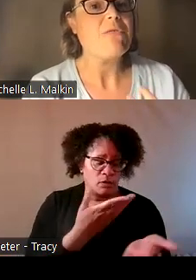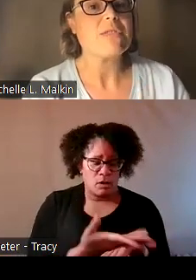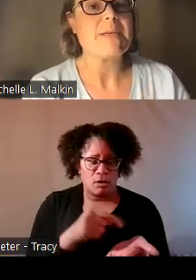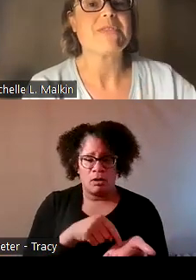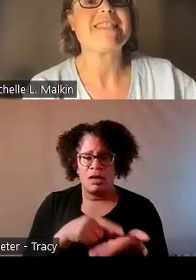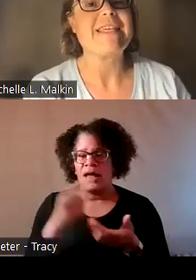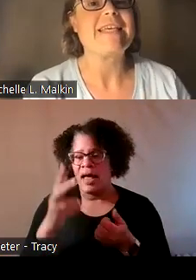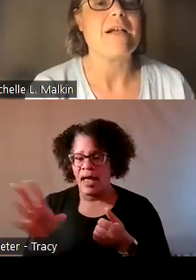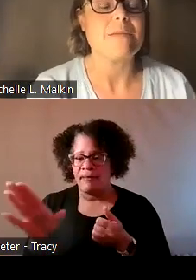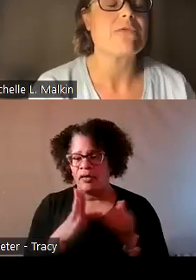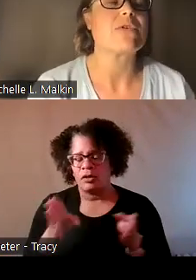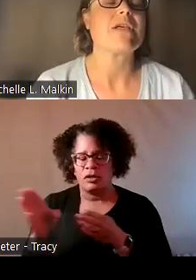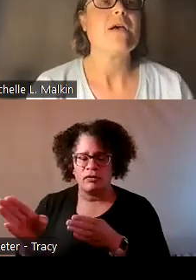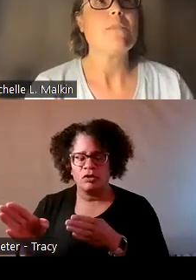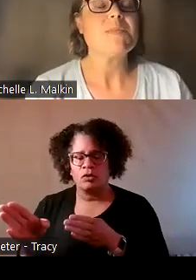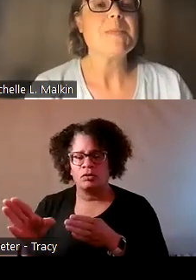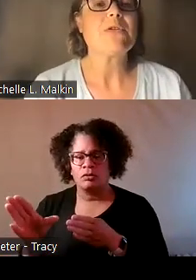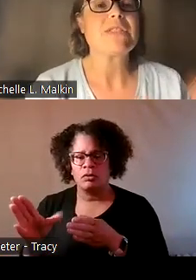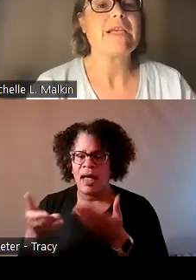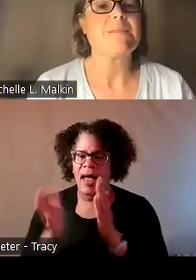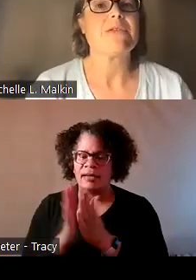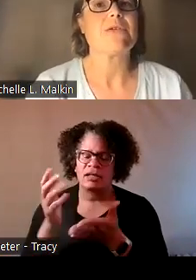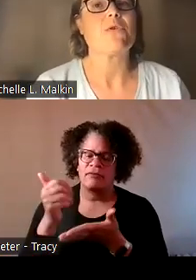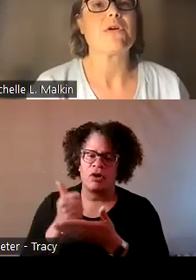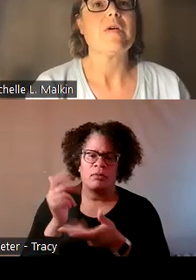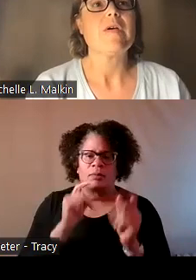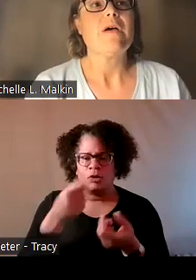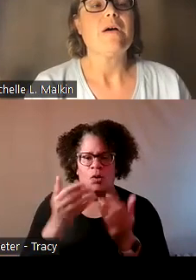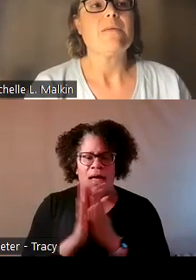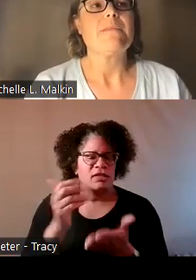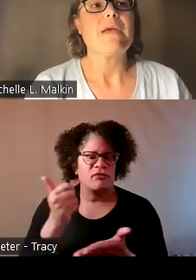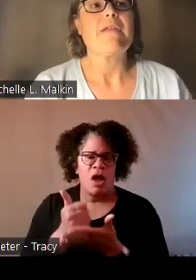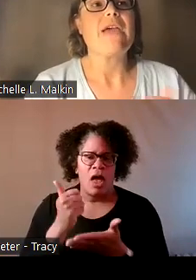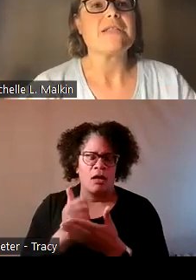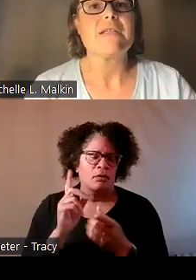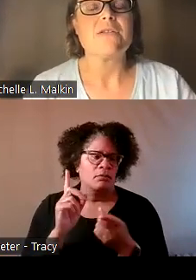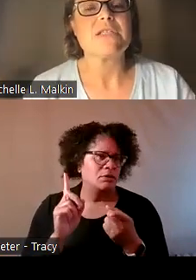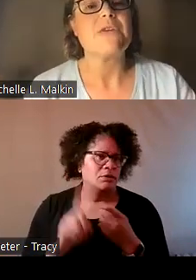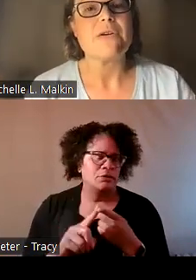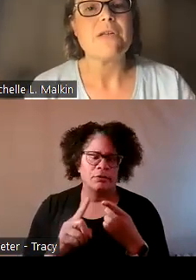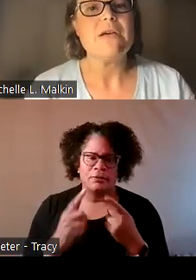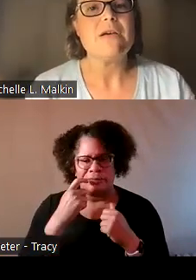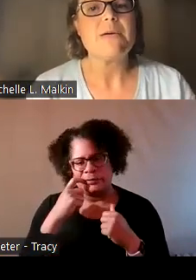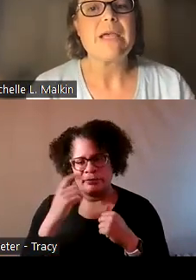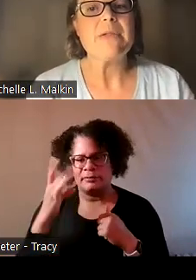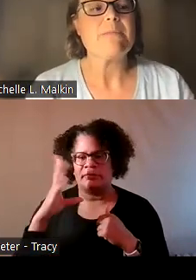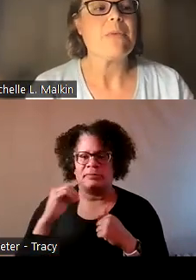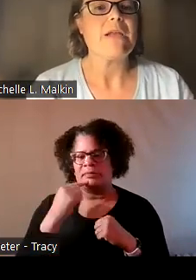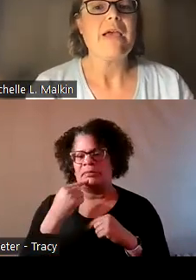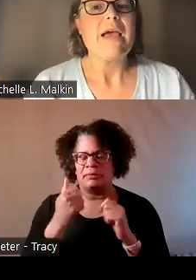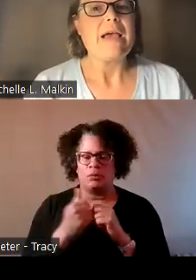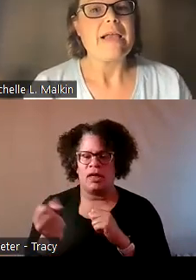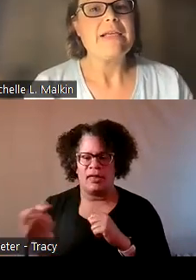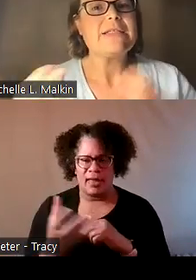half of those people seeking help, and of course, most people don't seek help till they're more advanced in their severity of problem gambling,